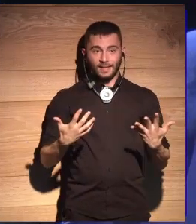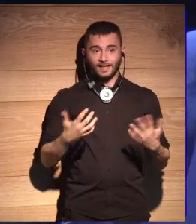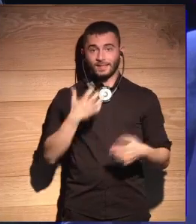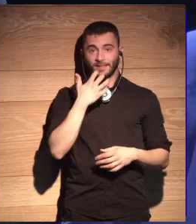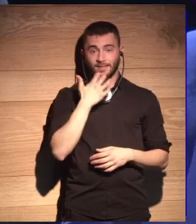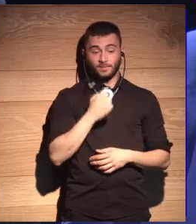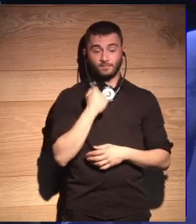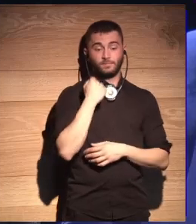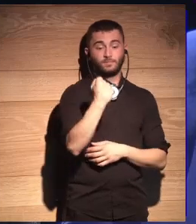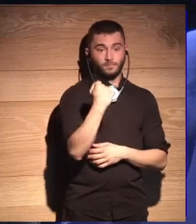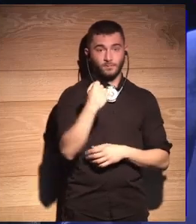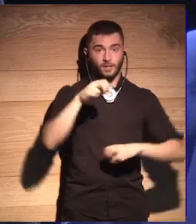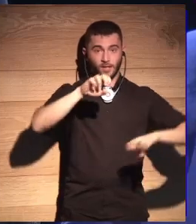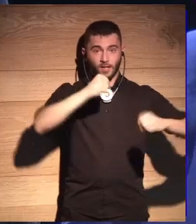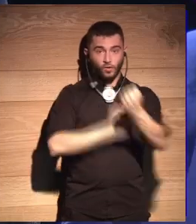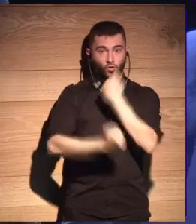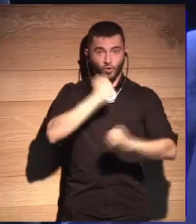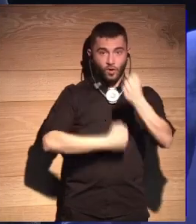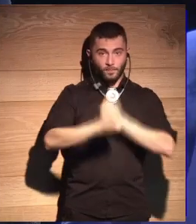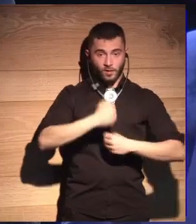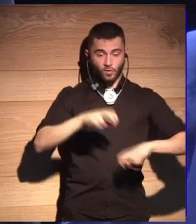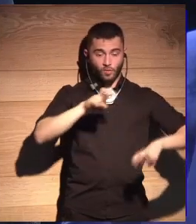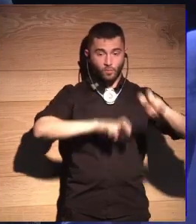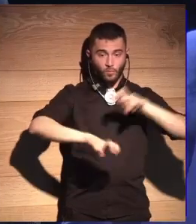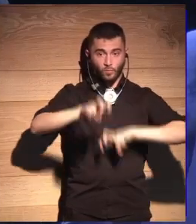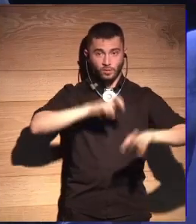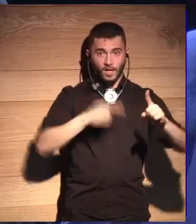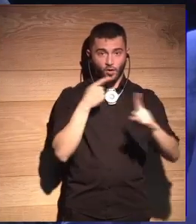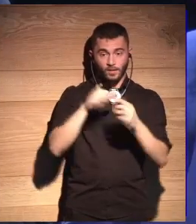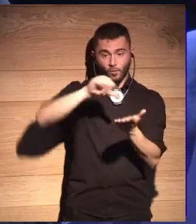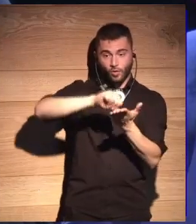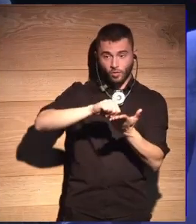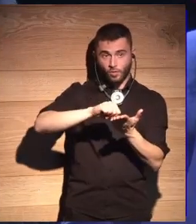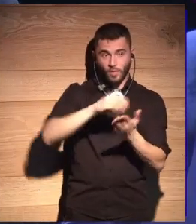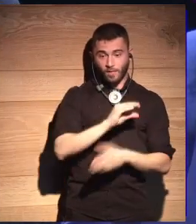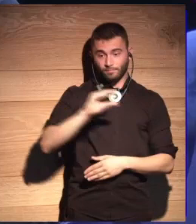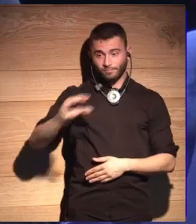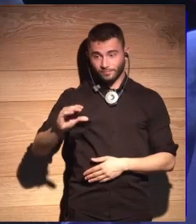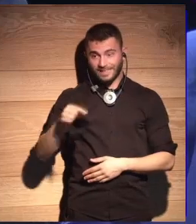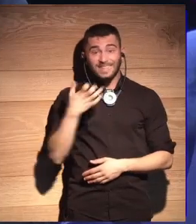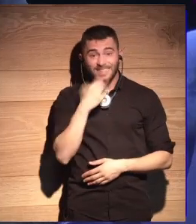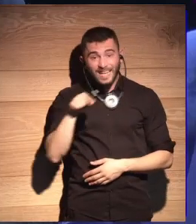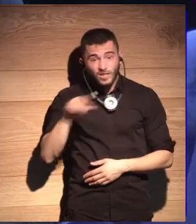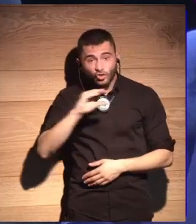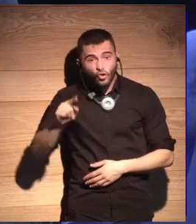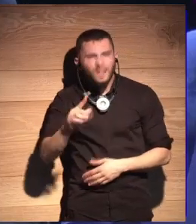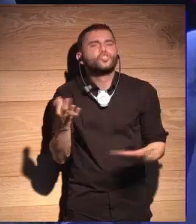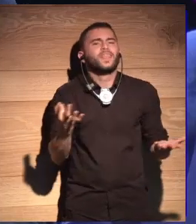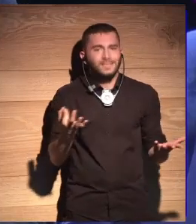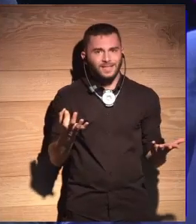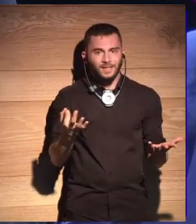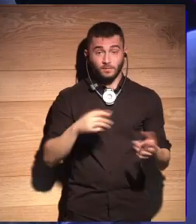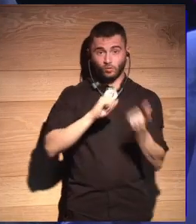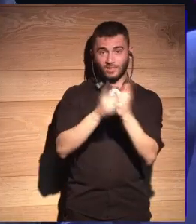factories. If that is not looking for economic power to beg for investment in your region,